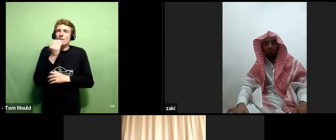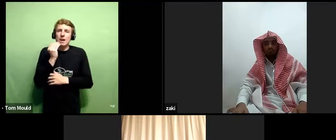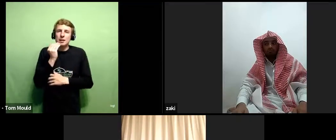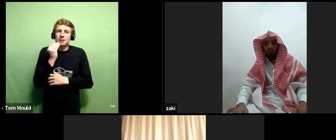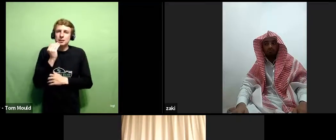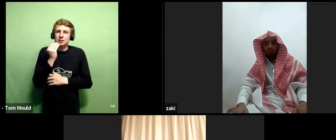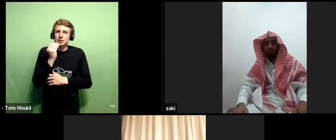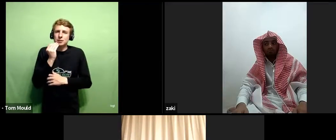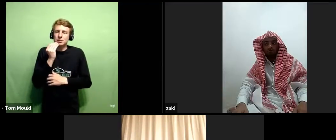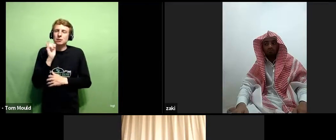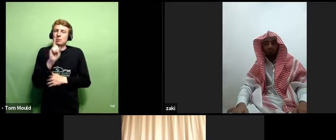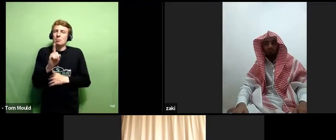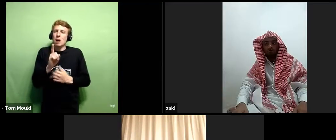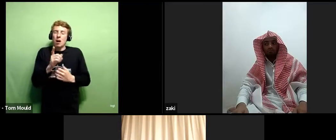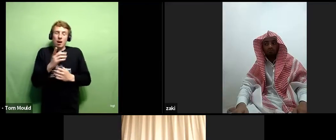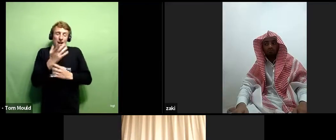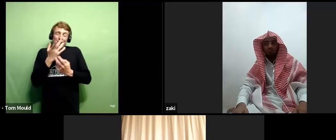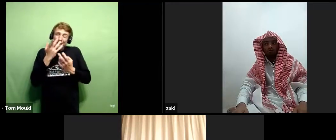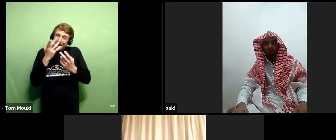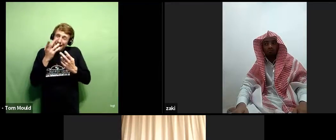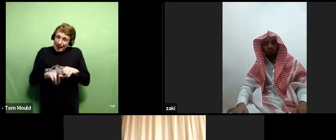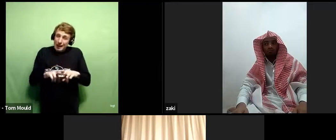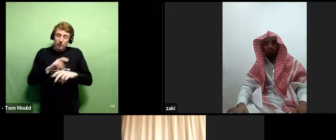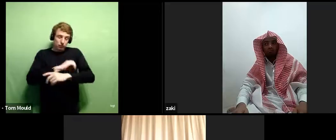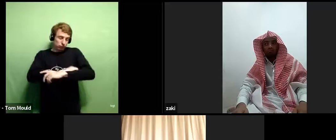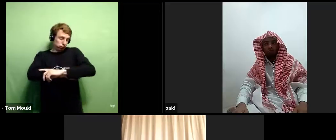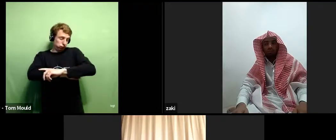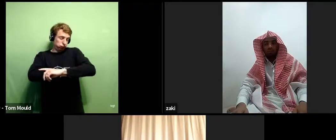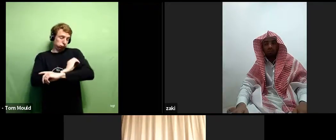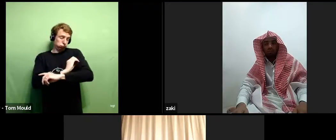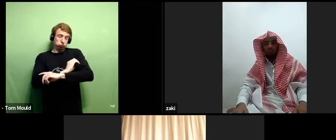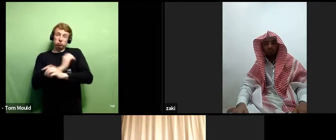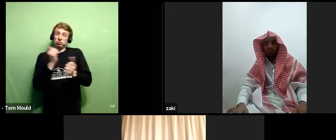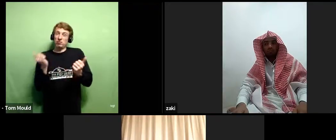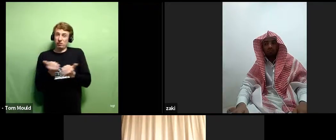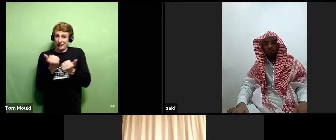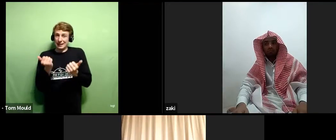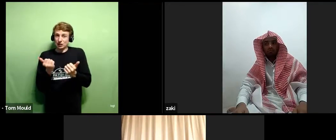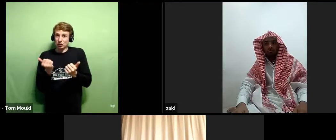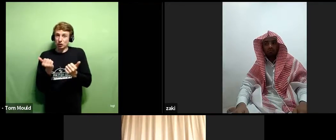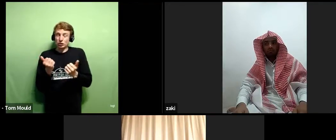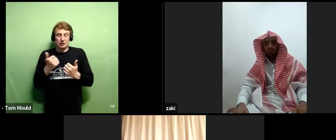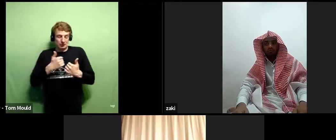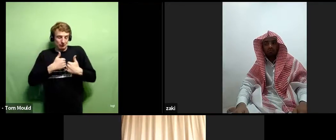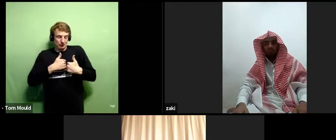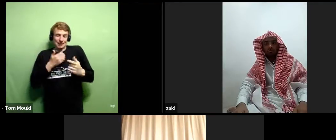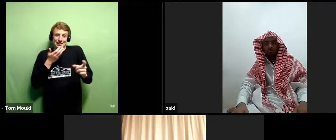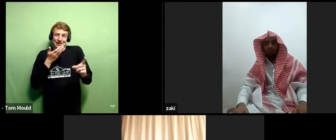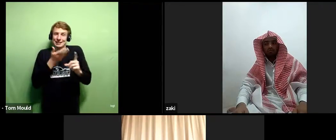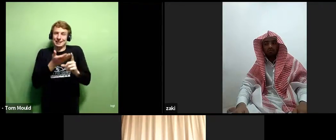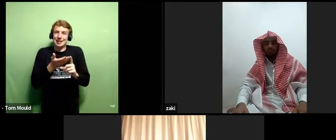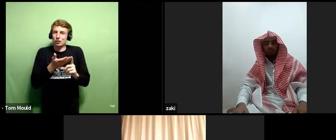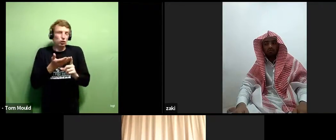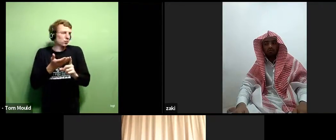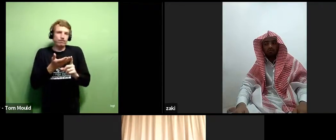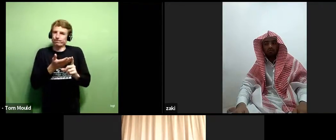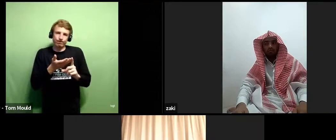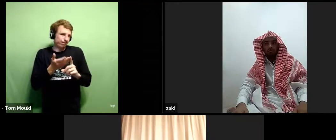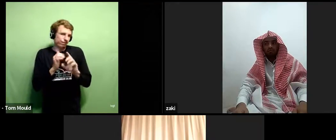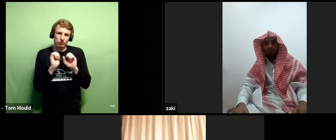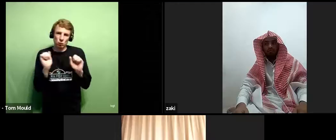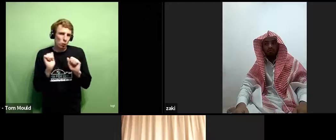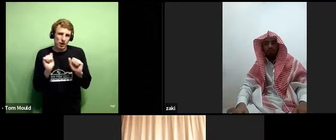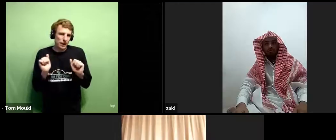intention, then they reach the morning, their fast is not correct. And what they must do for that